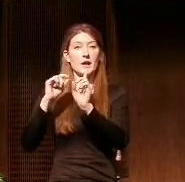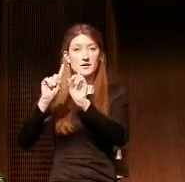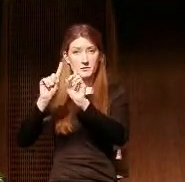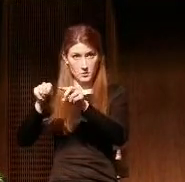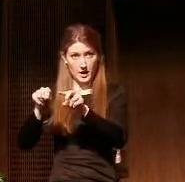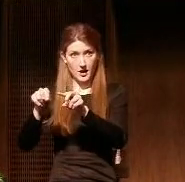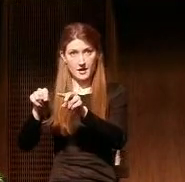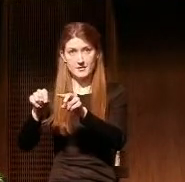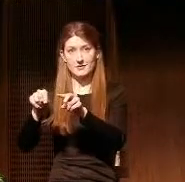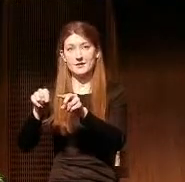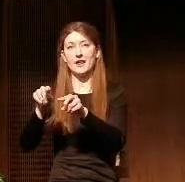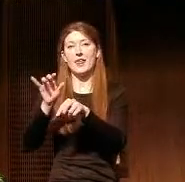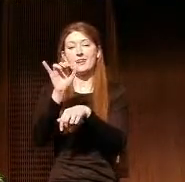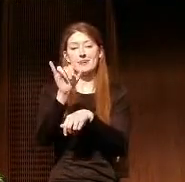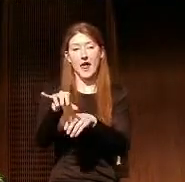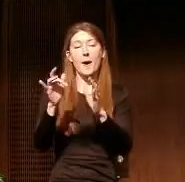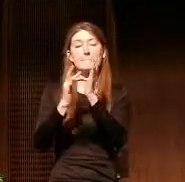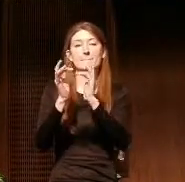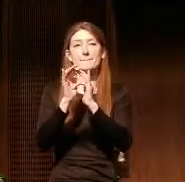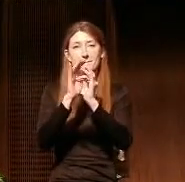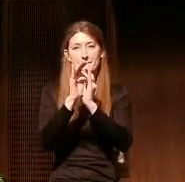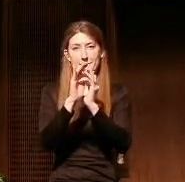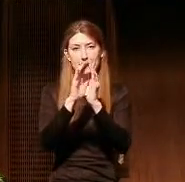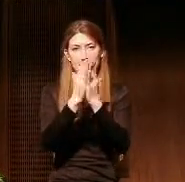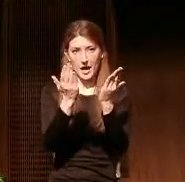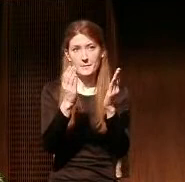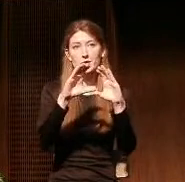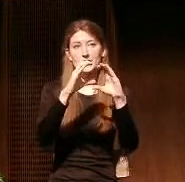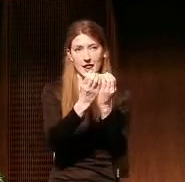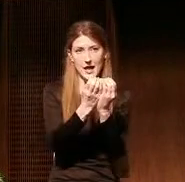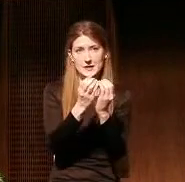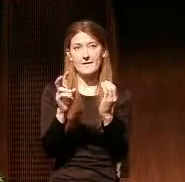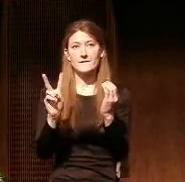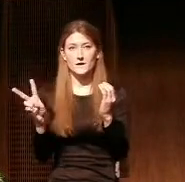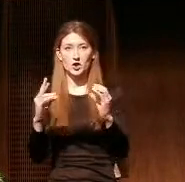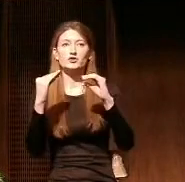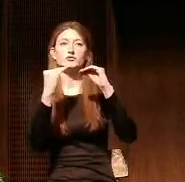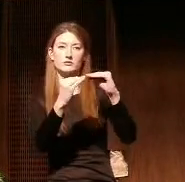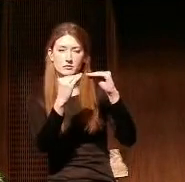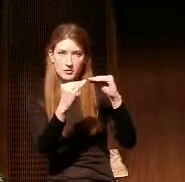junior high Bible class that Virgil taught.